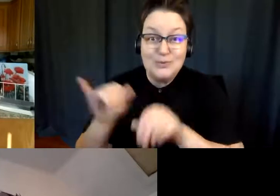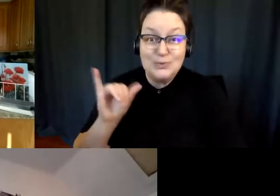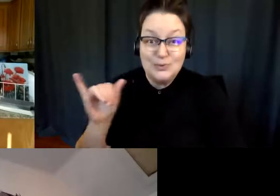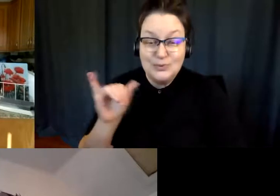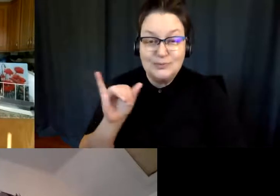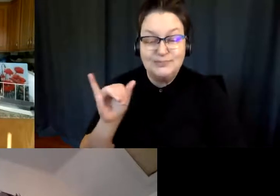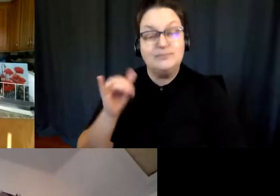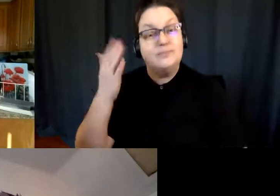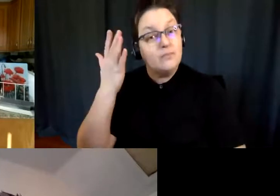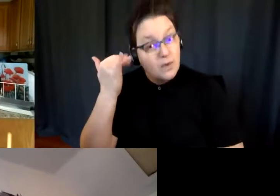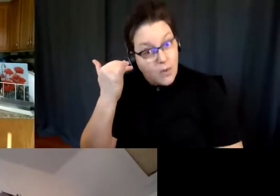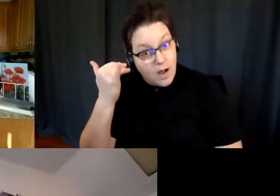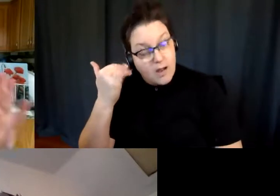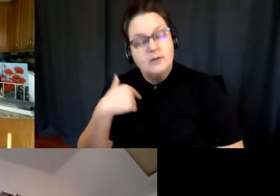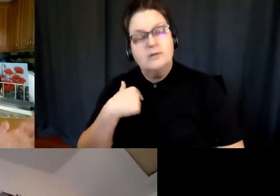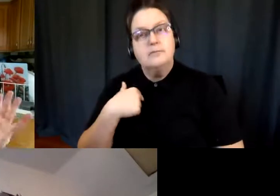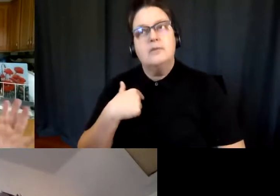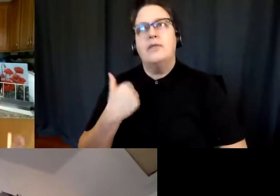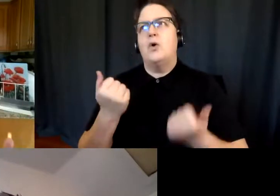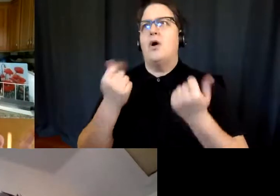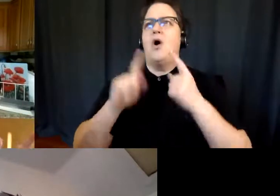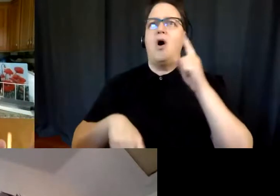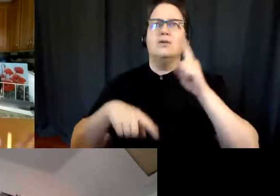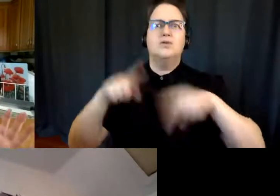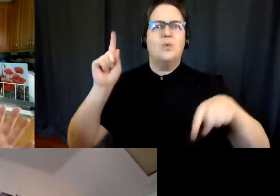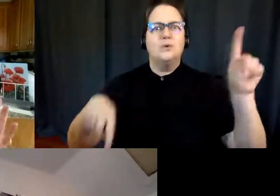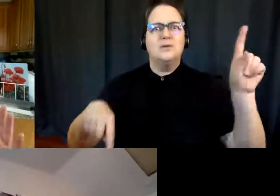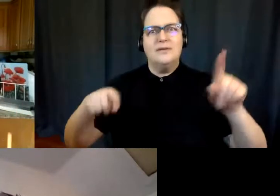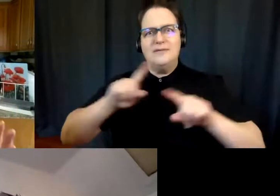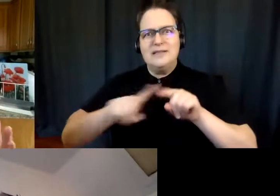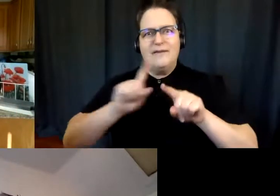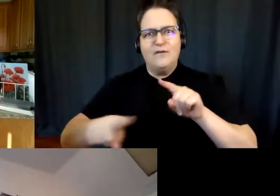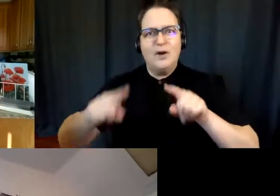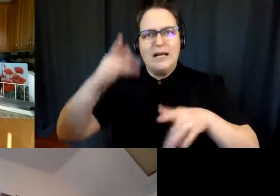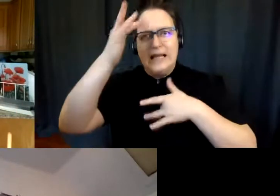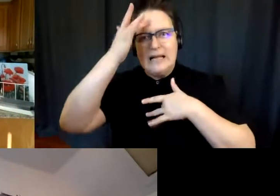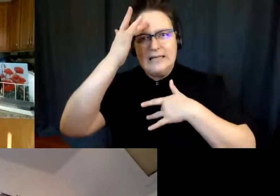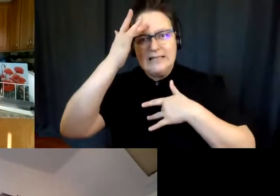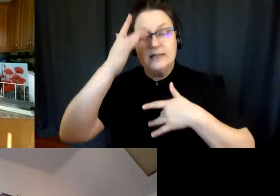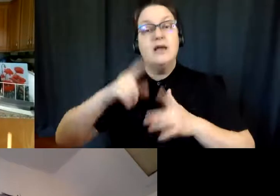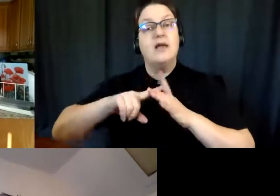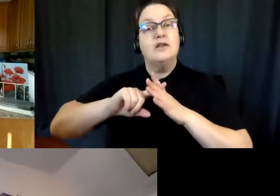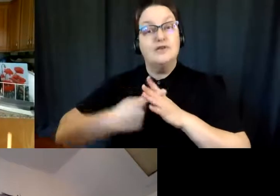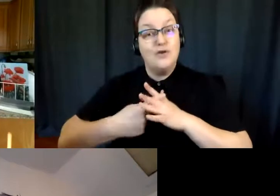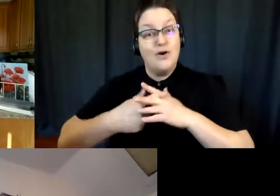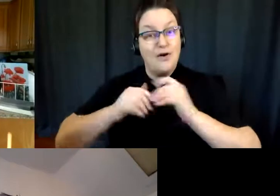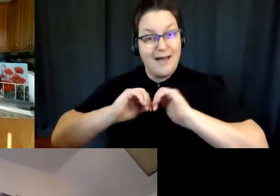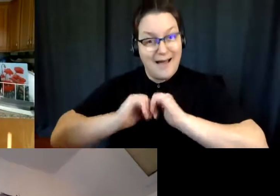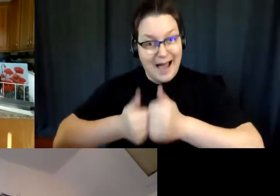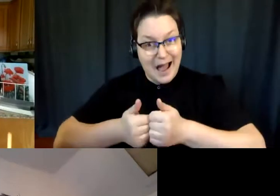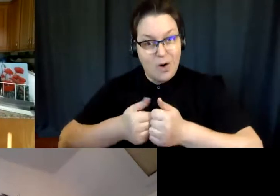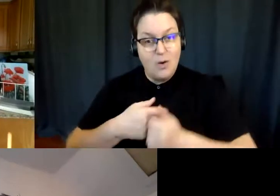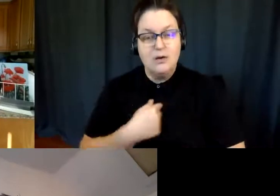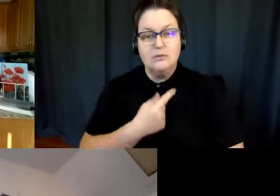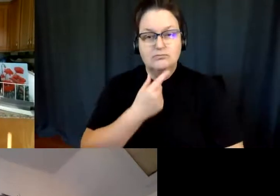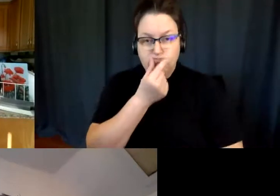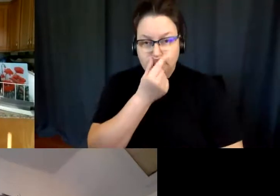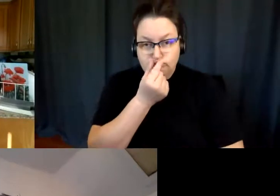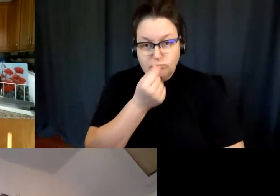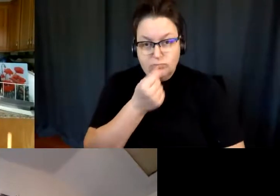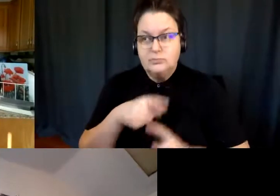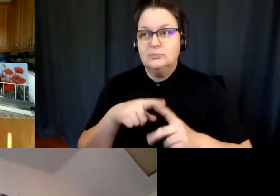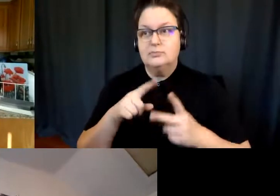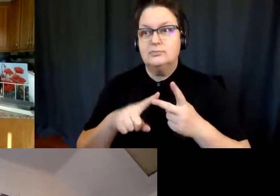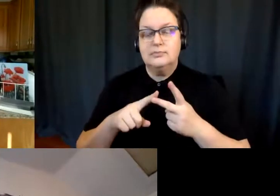because there are all sorts of illnesses that start with a sniffle, a